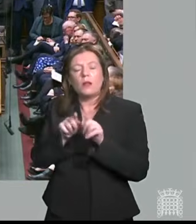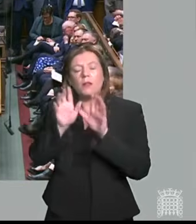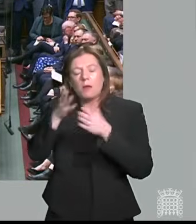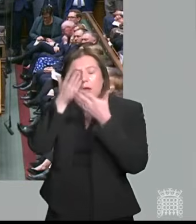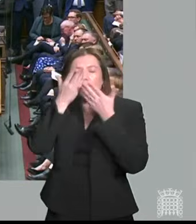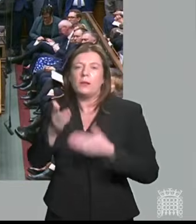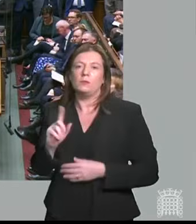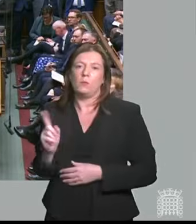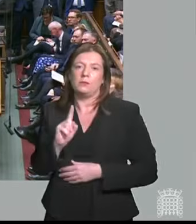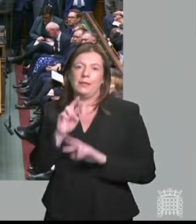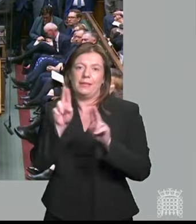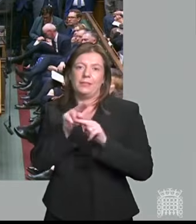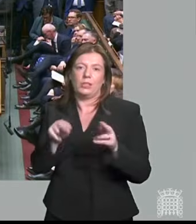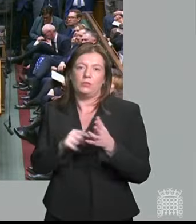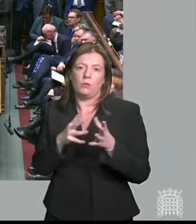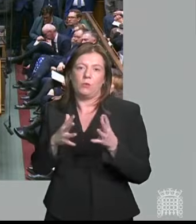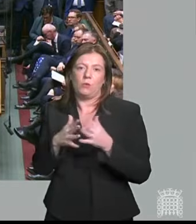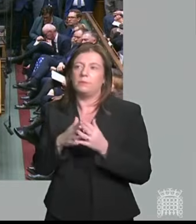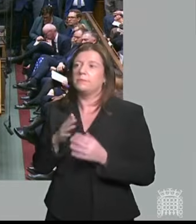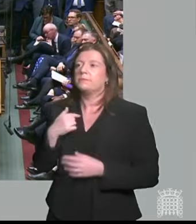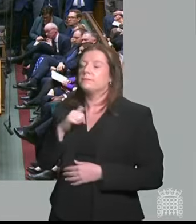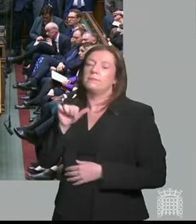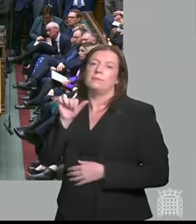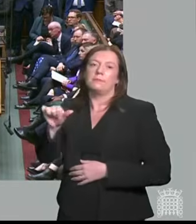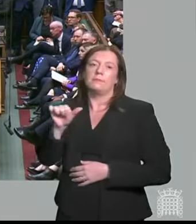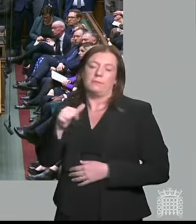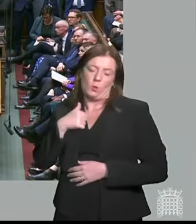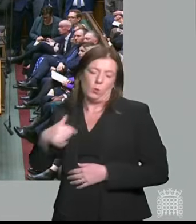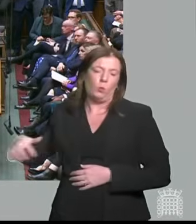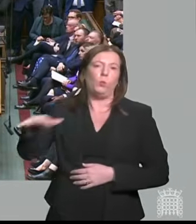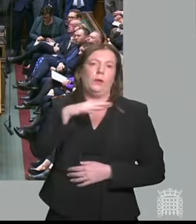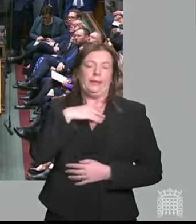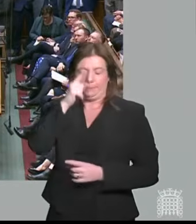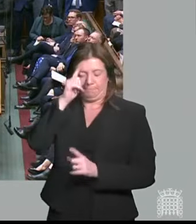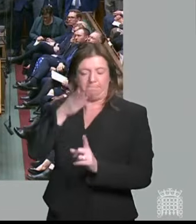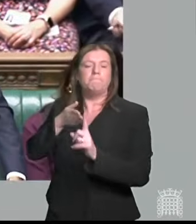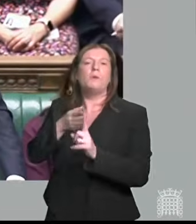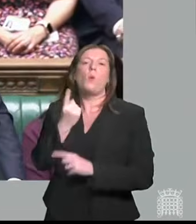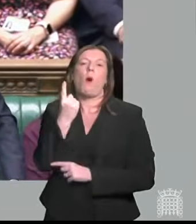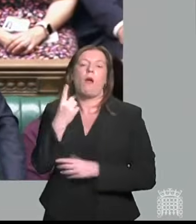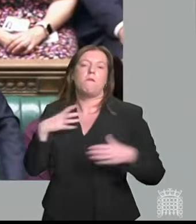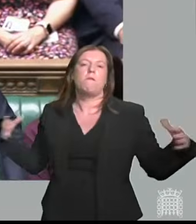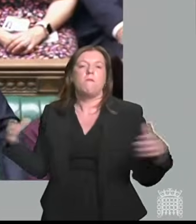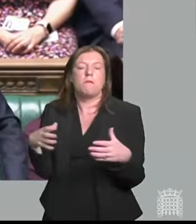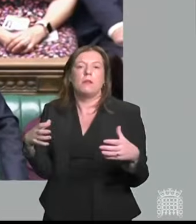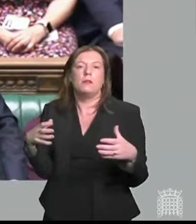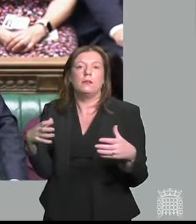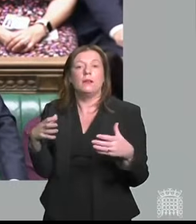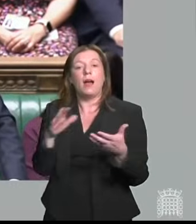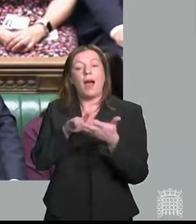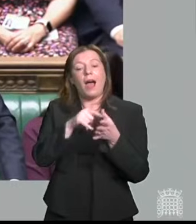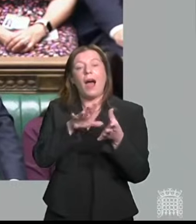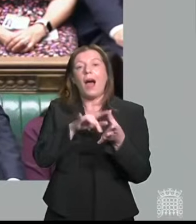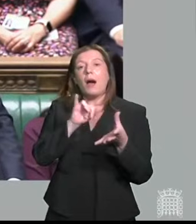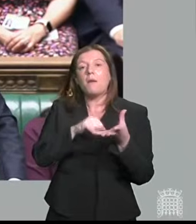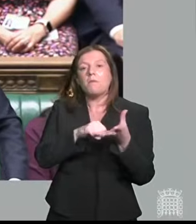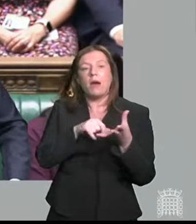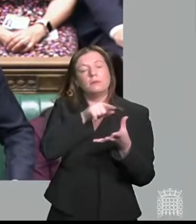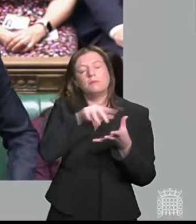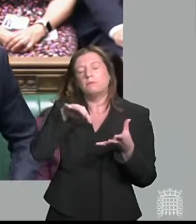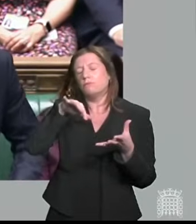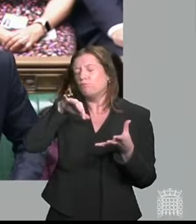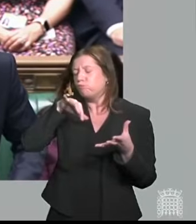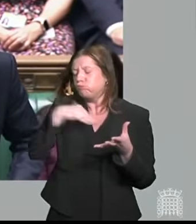Mr. Speaker, I agree. We will in this House speak with one voice in condemning Hamas for perpetrating a shockingly